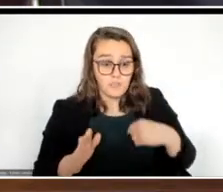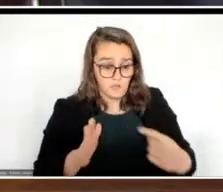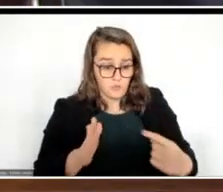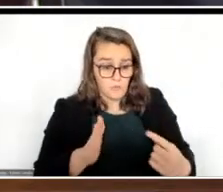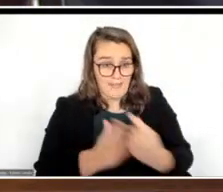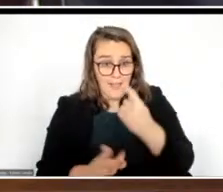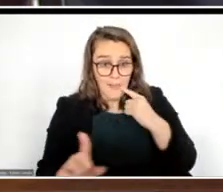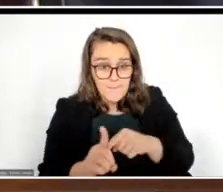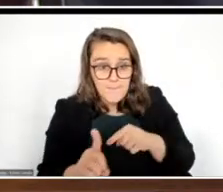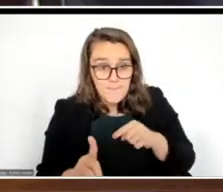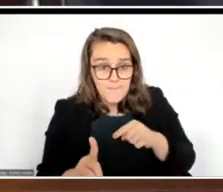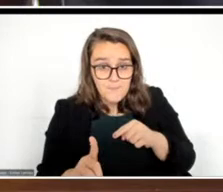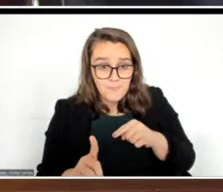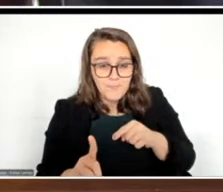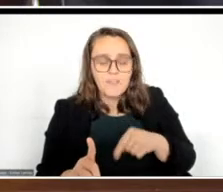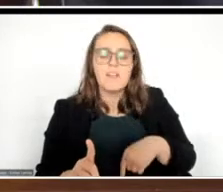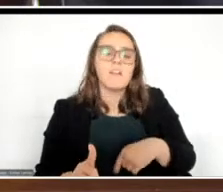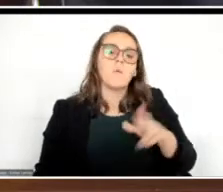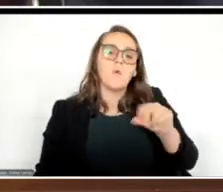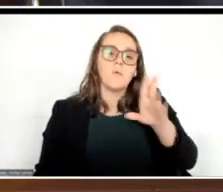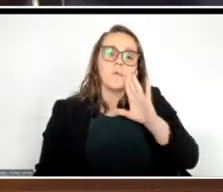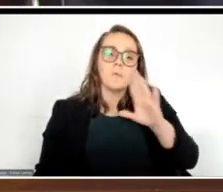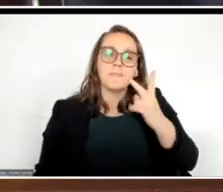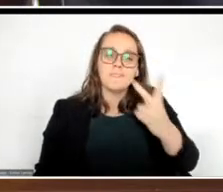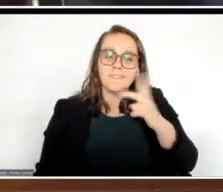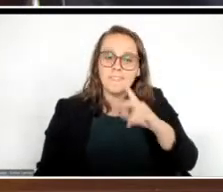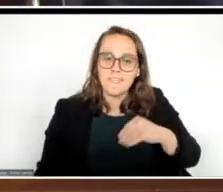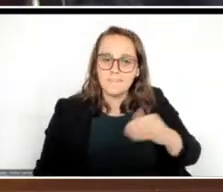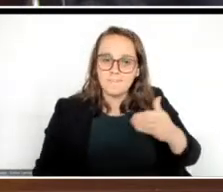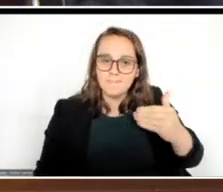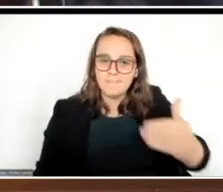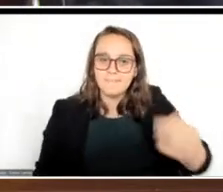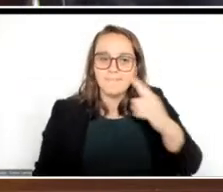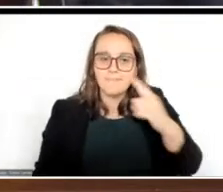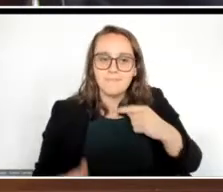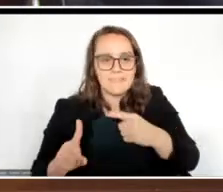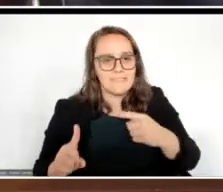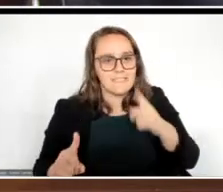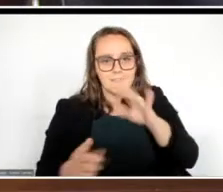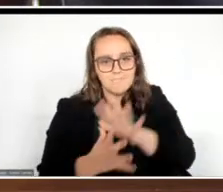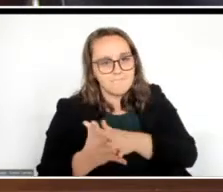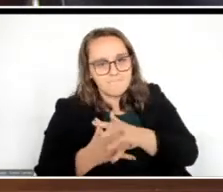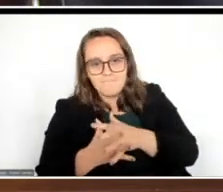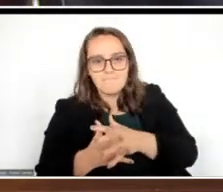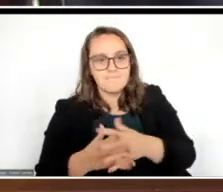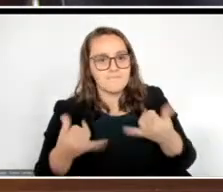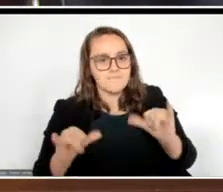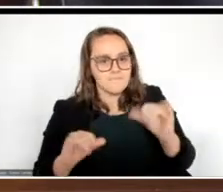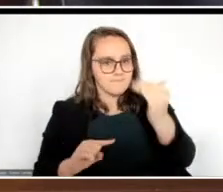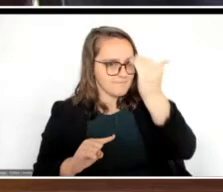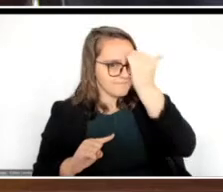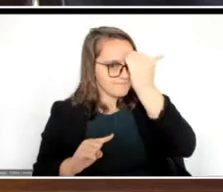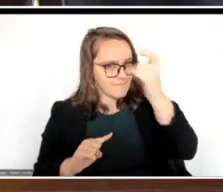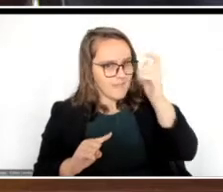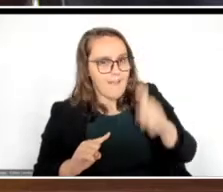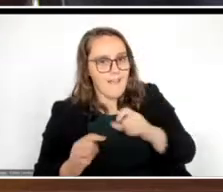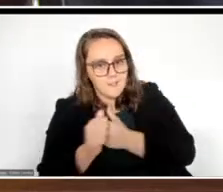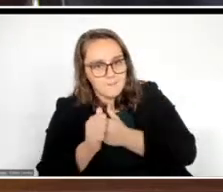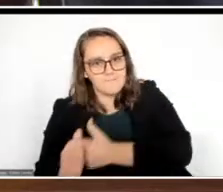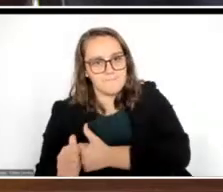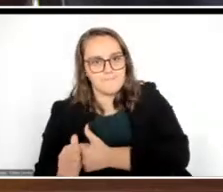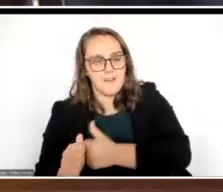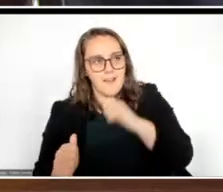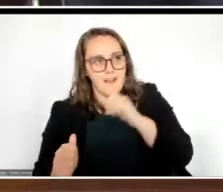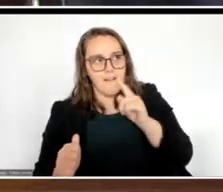see in more detail later. A federal judge concluded, based on this and other evidence, that President Trump's pressure campaign against the